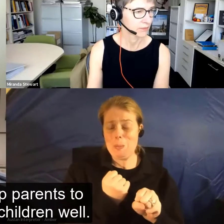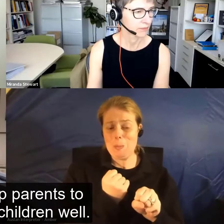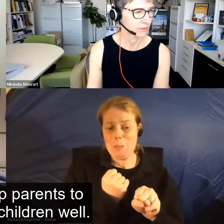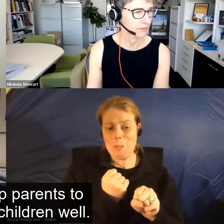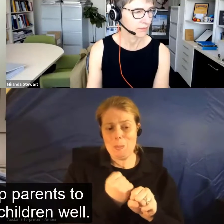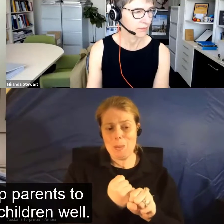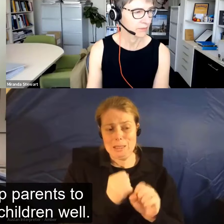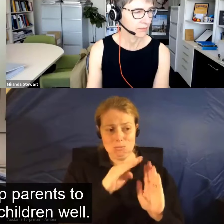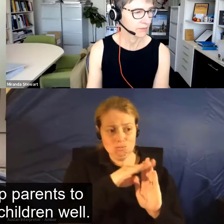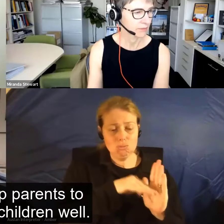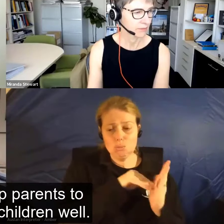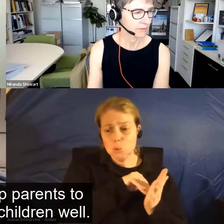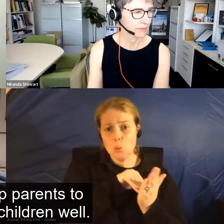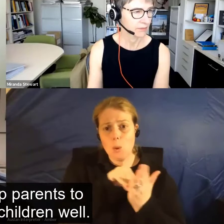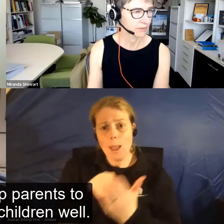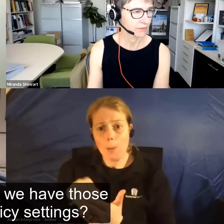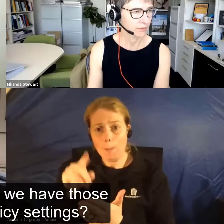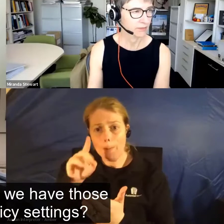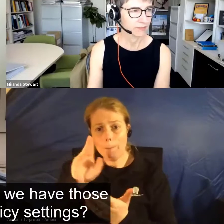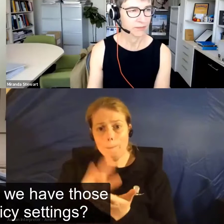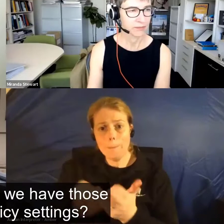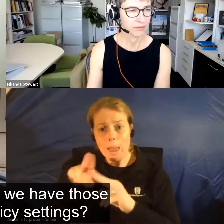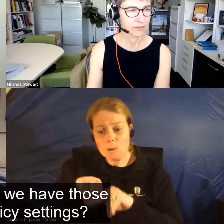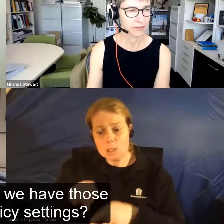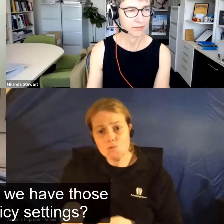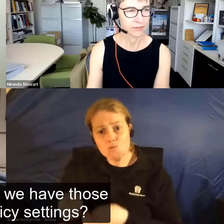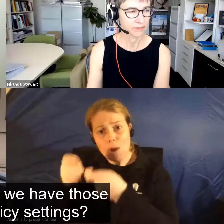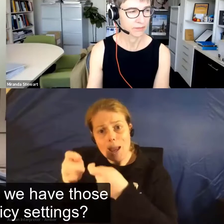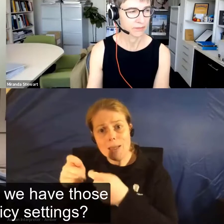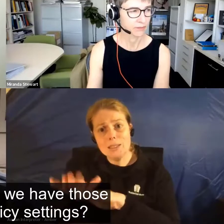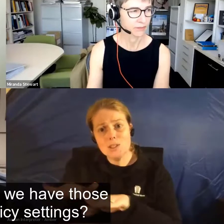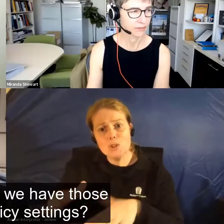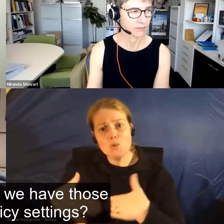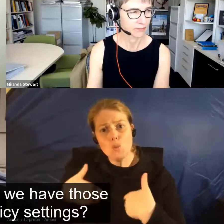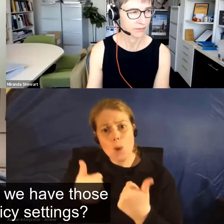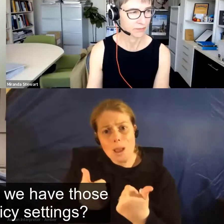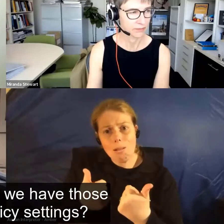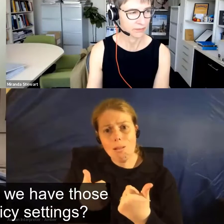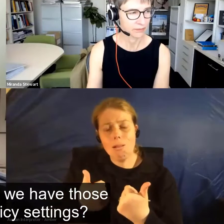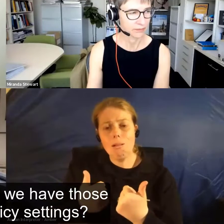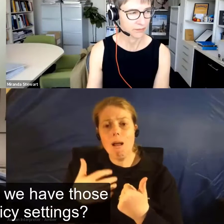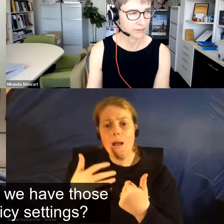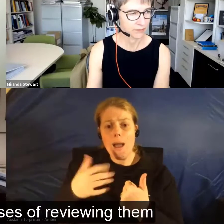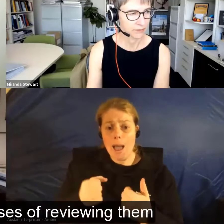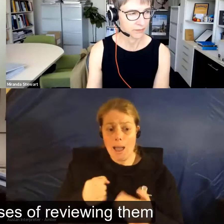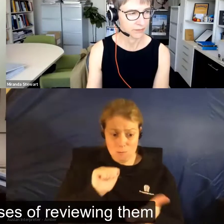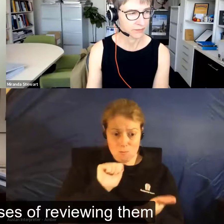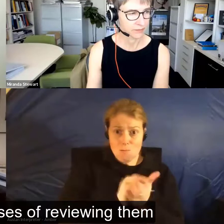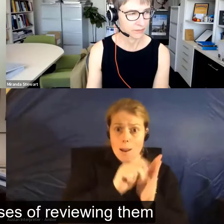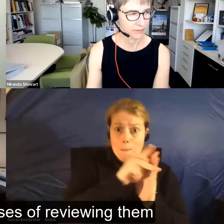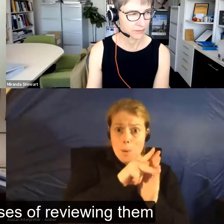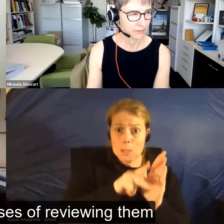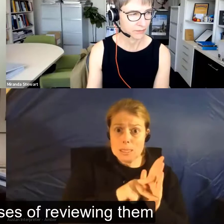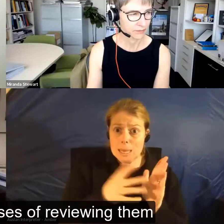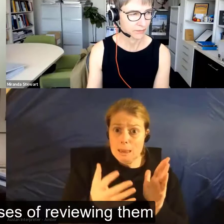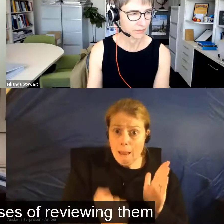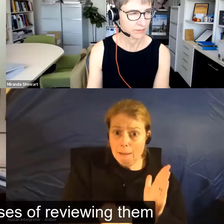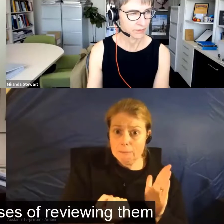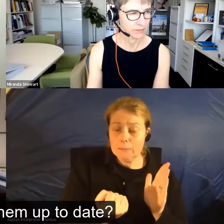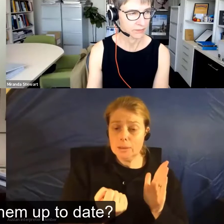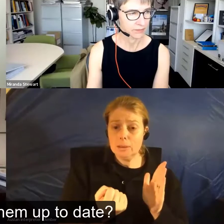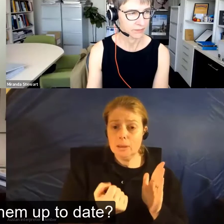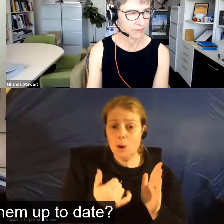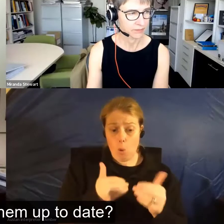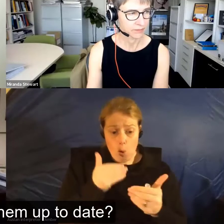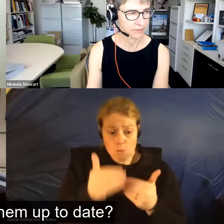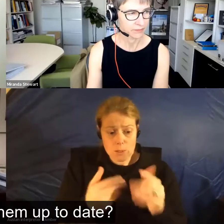parents to raise their children well. Do we have those correct policy settings? Do we have processes of reviewing